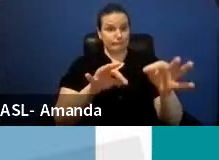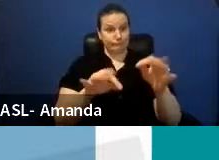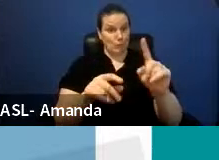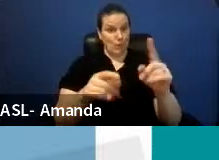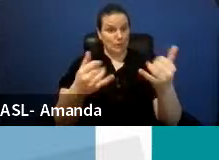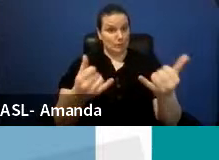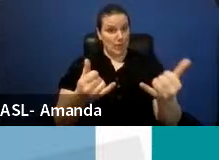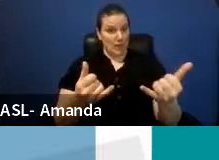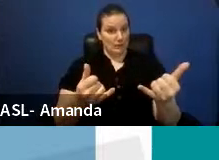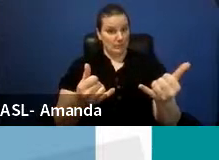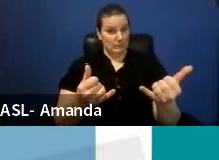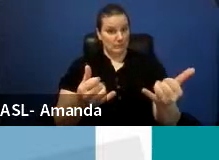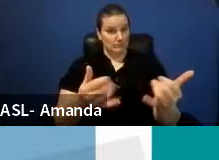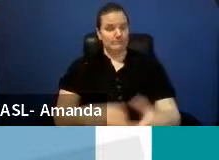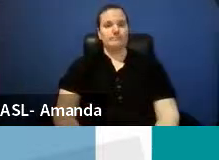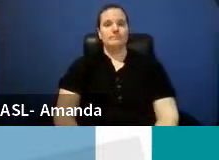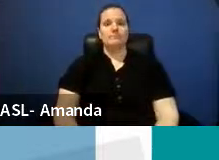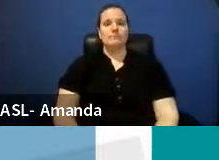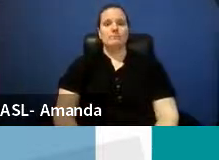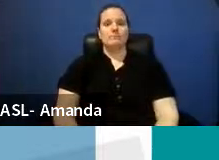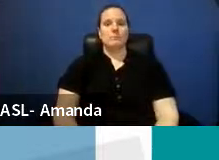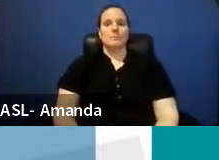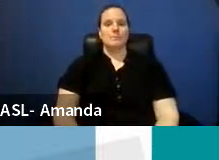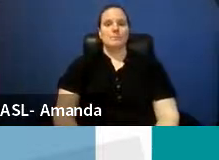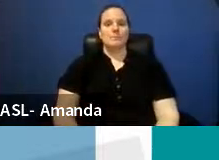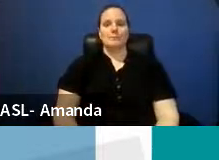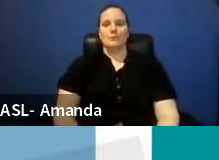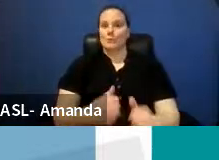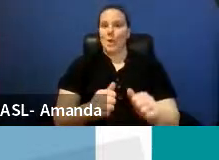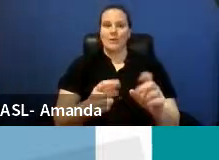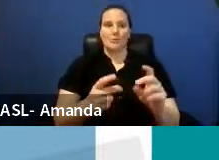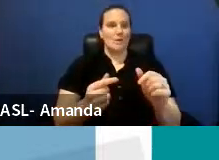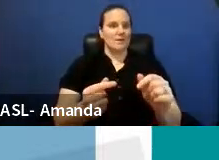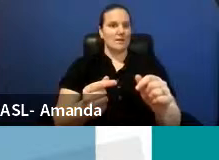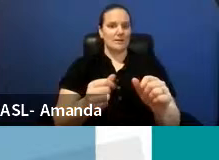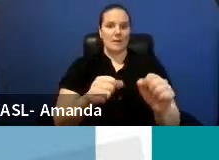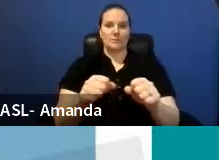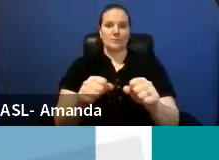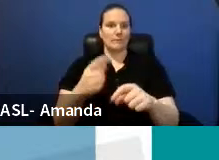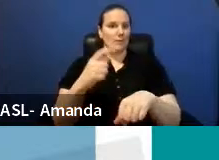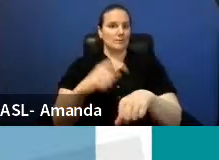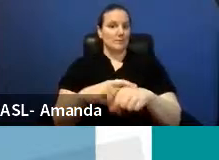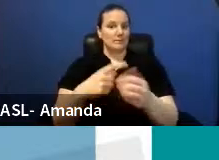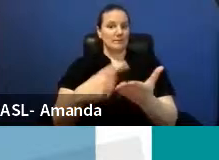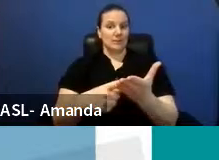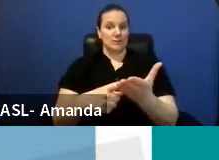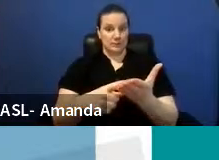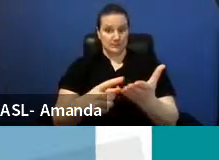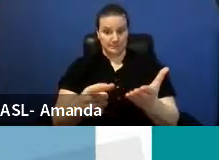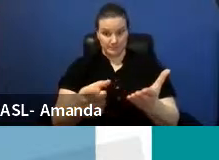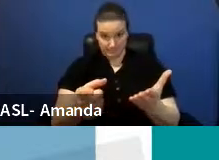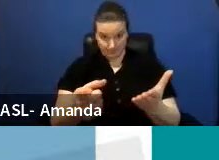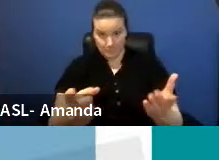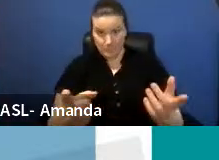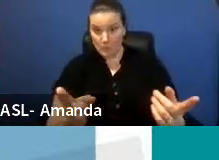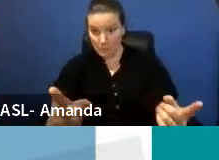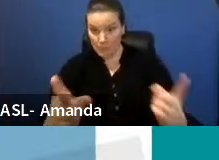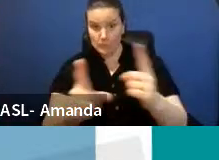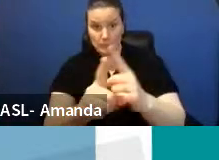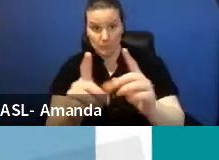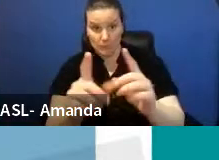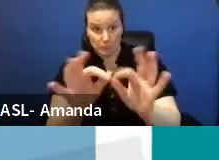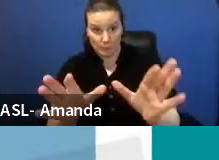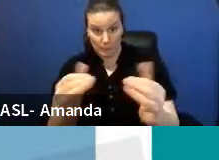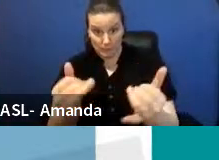we are today, and we'll try to do so as quickly as possible so we have a little bit of time for discussion. Yeah, thanks, Nolan and